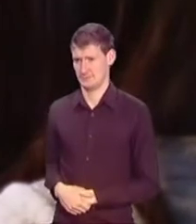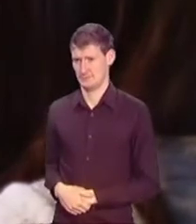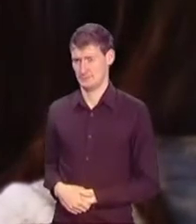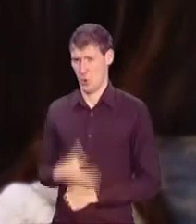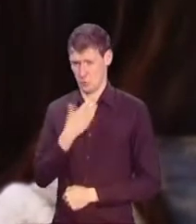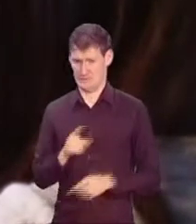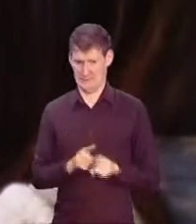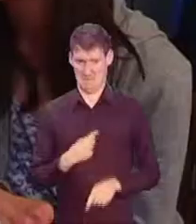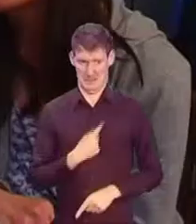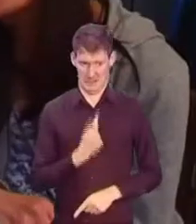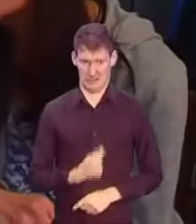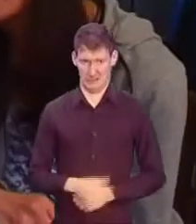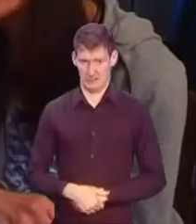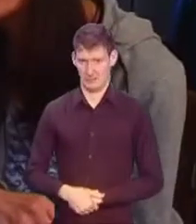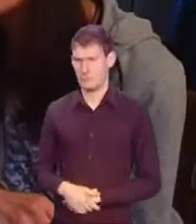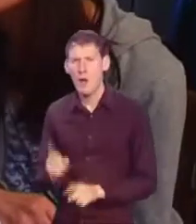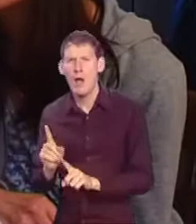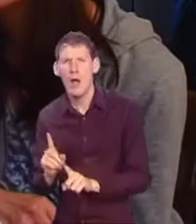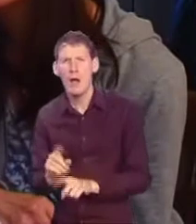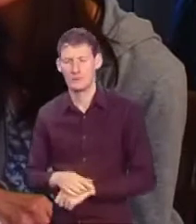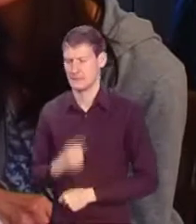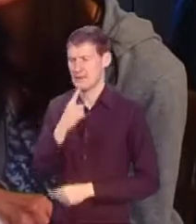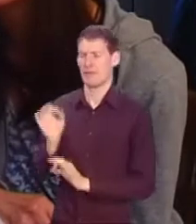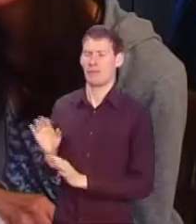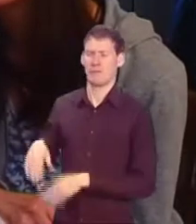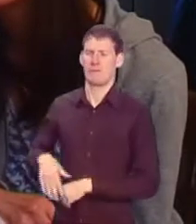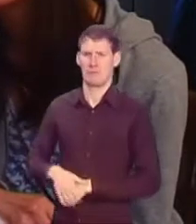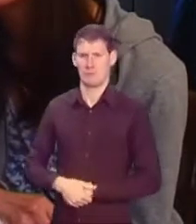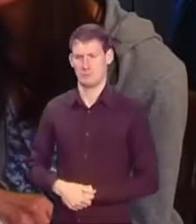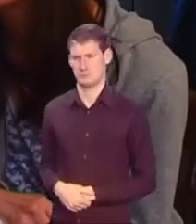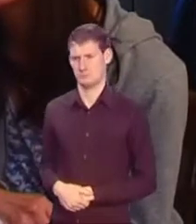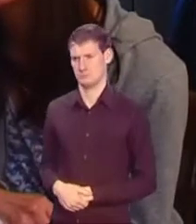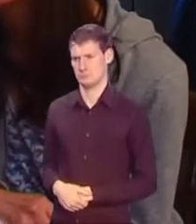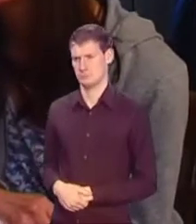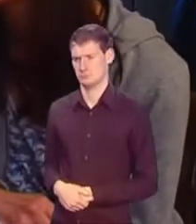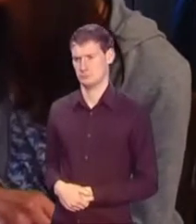I wish I could. What was that? I didn't say anything.